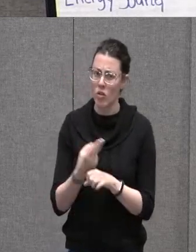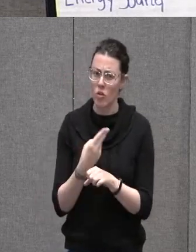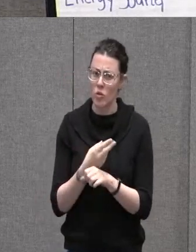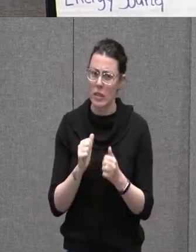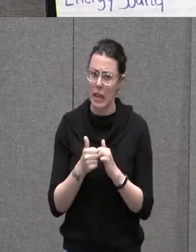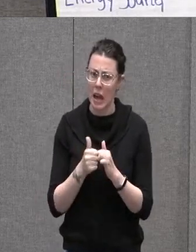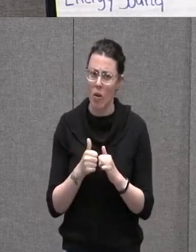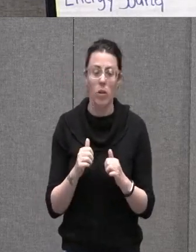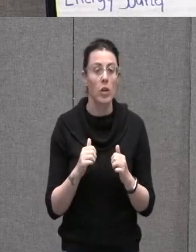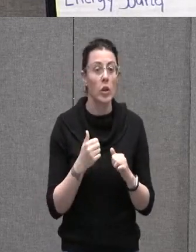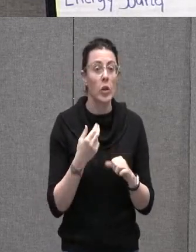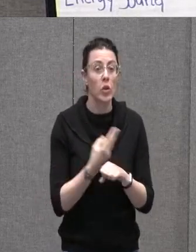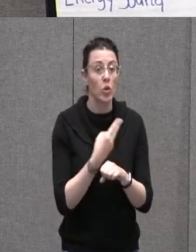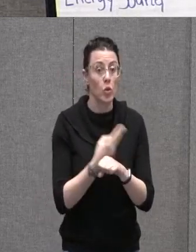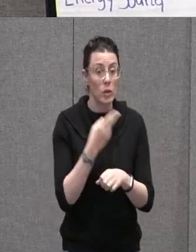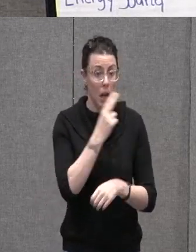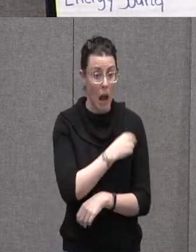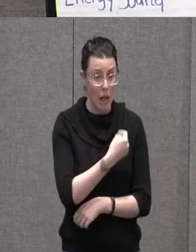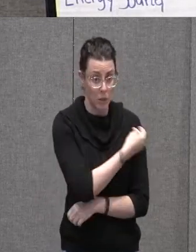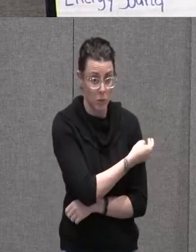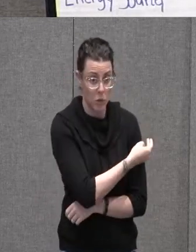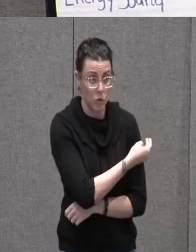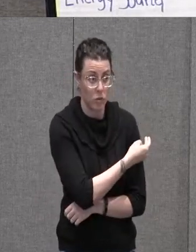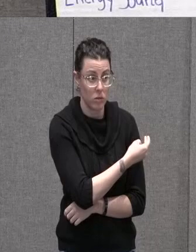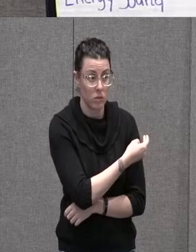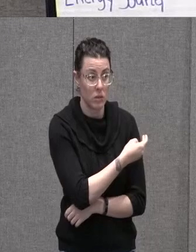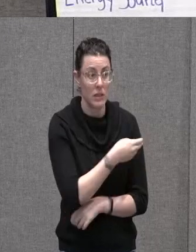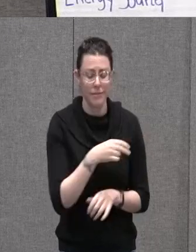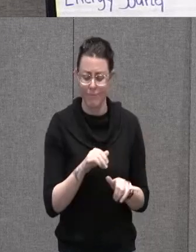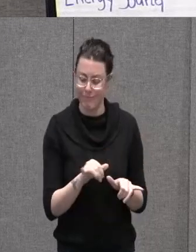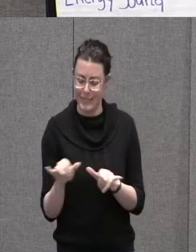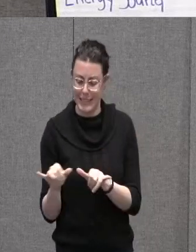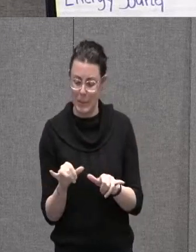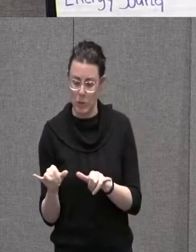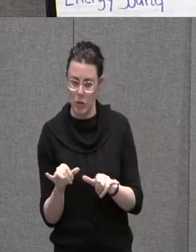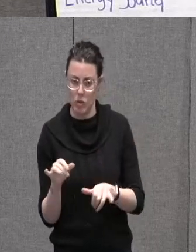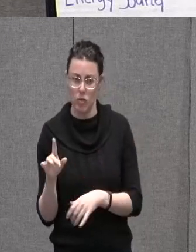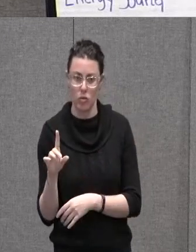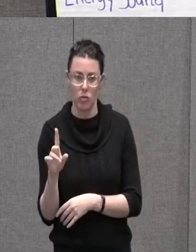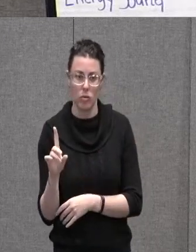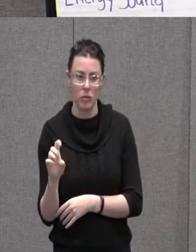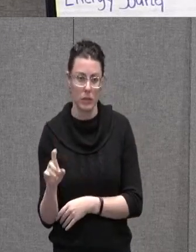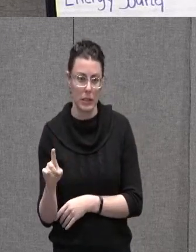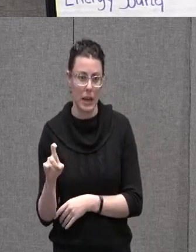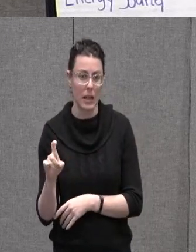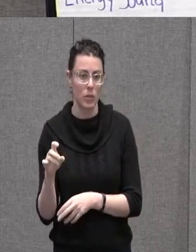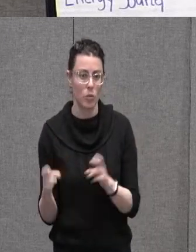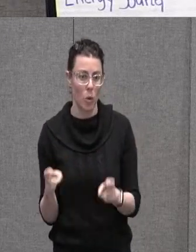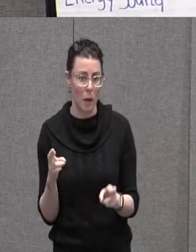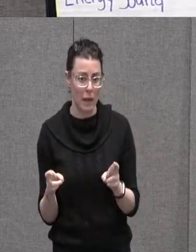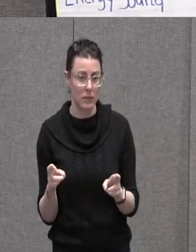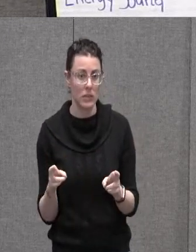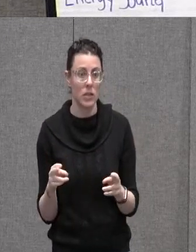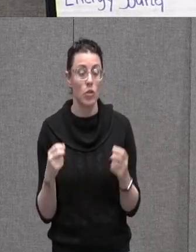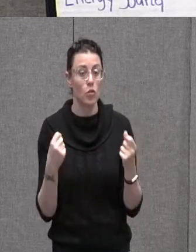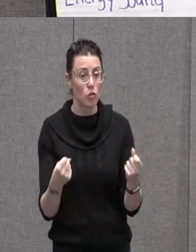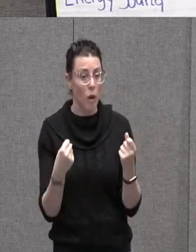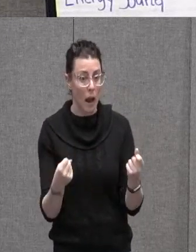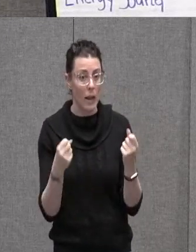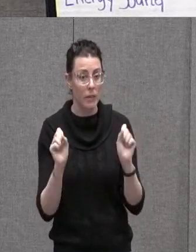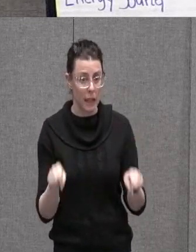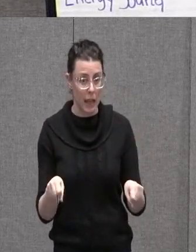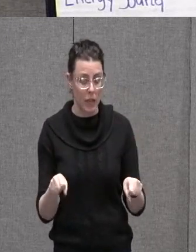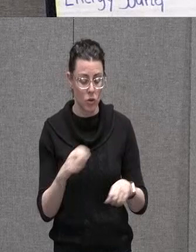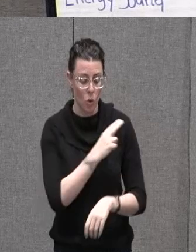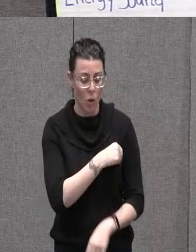used in hospitals, and it's very much like our Vex robot. It can drive. It drives into a hospital room